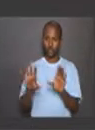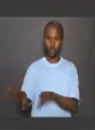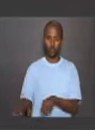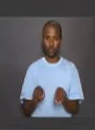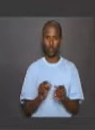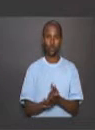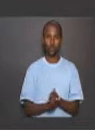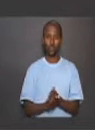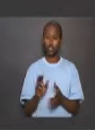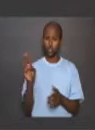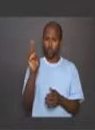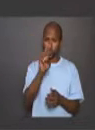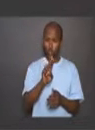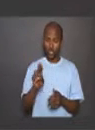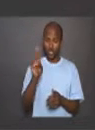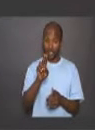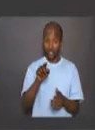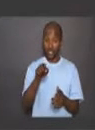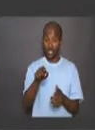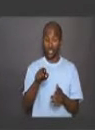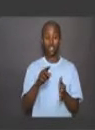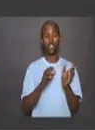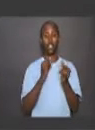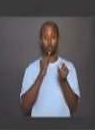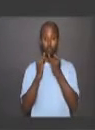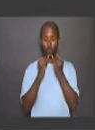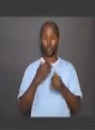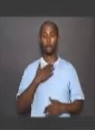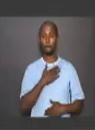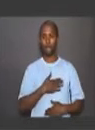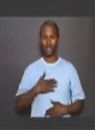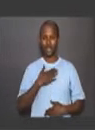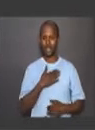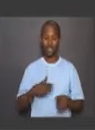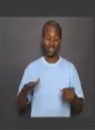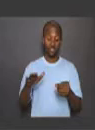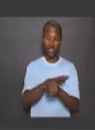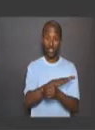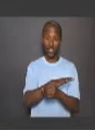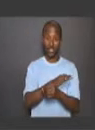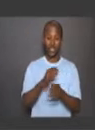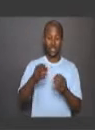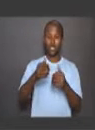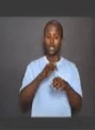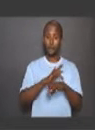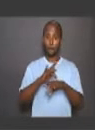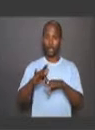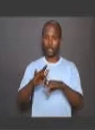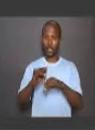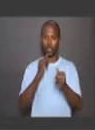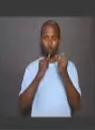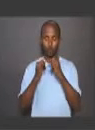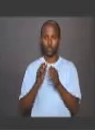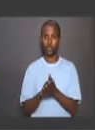Students, using this information, please fill in the missing information in